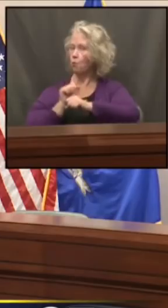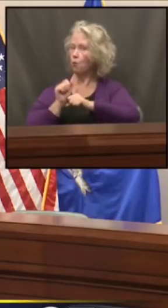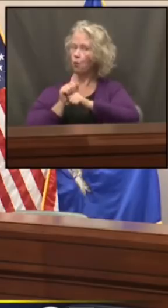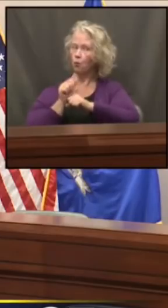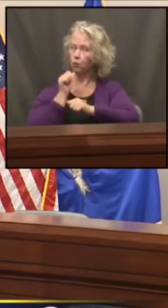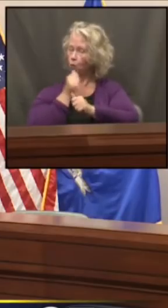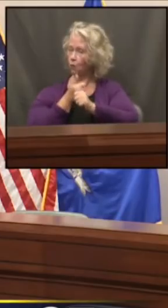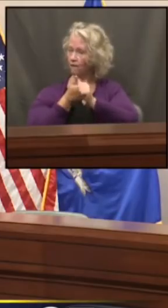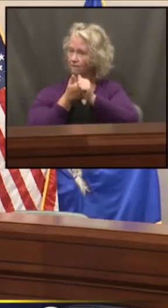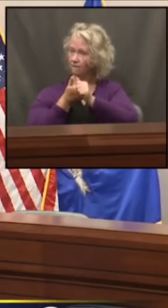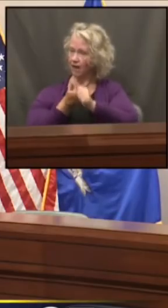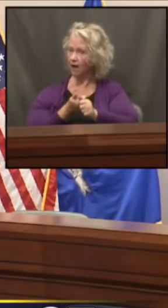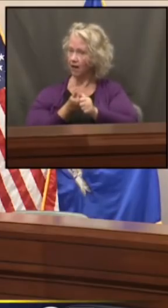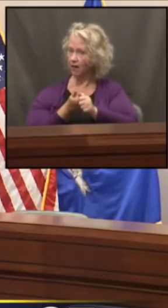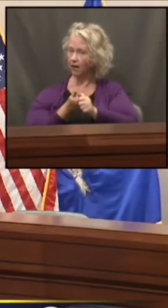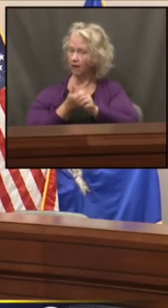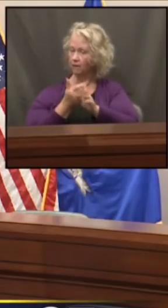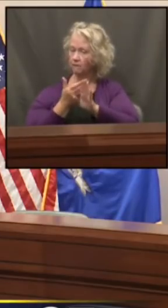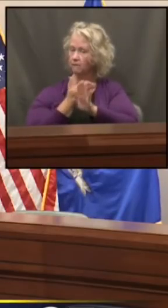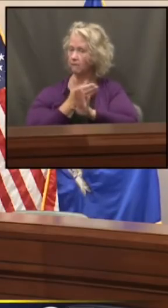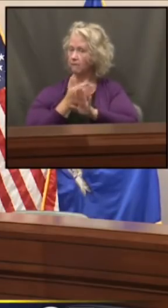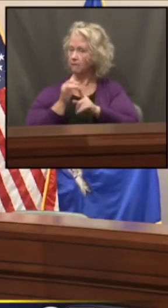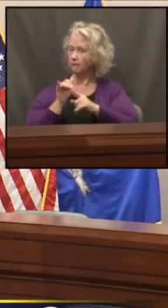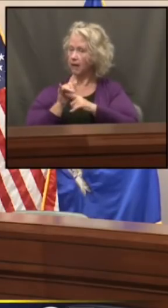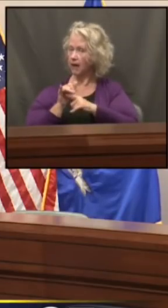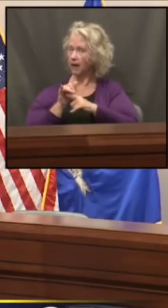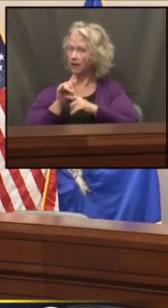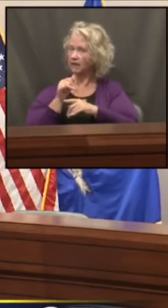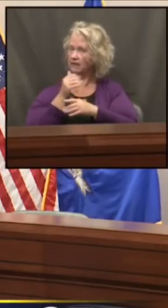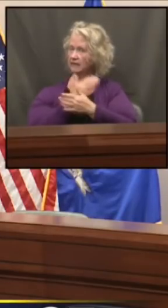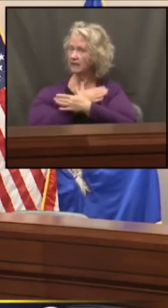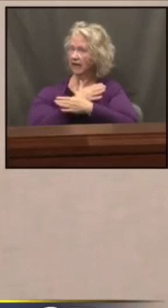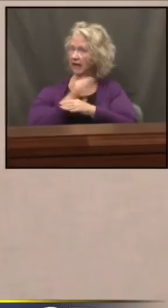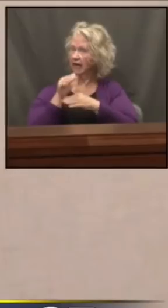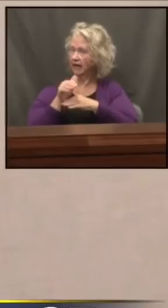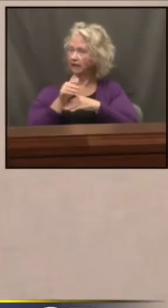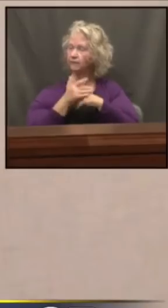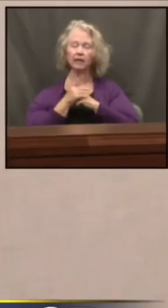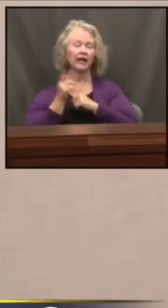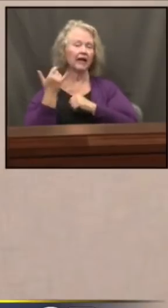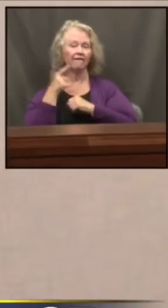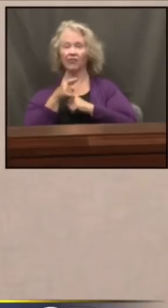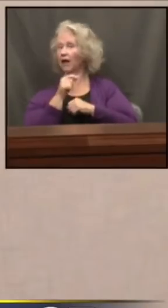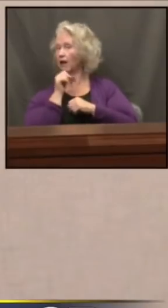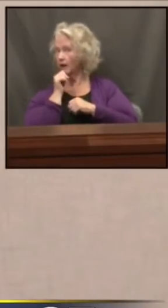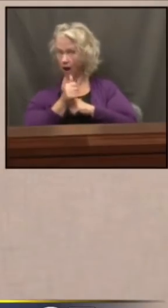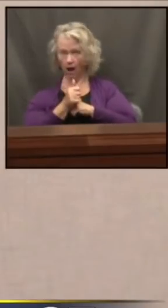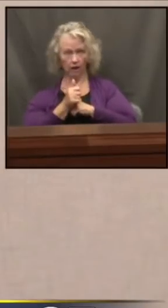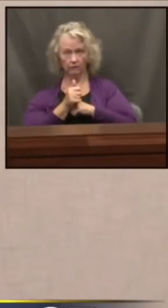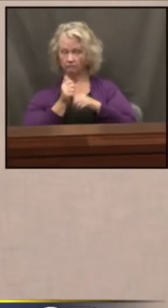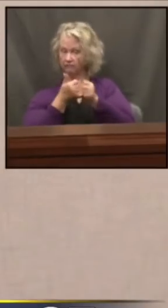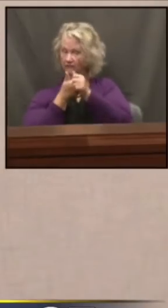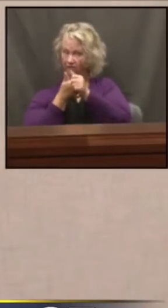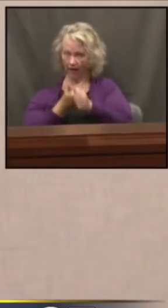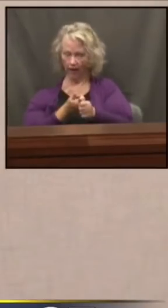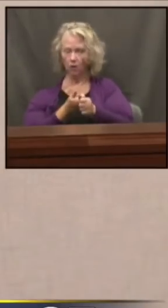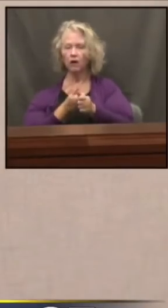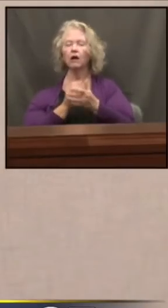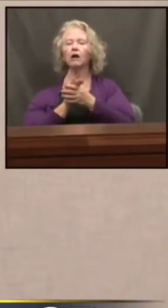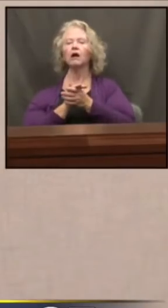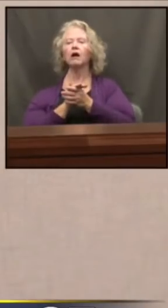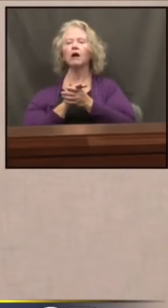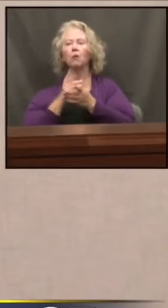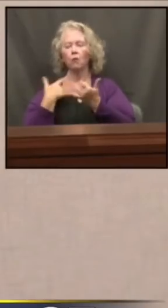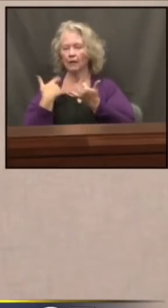comply by Sunday night? So for employees who don't comply, as the governor mentioned, we're